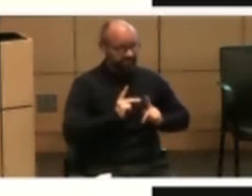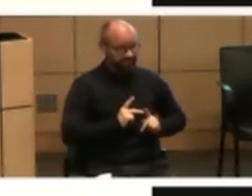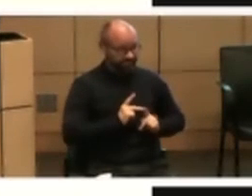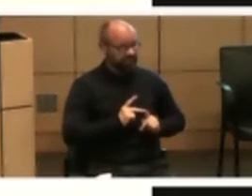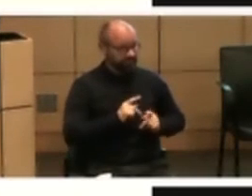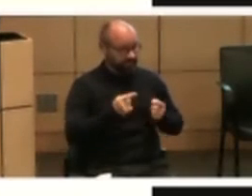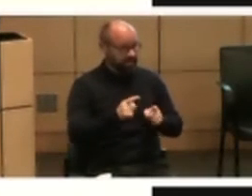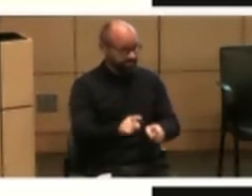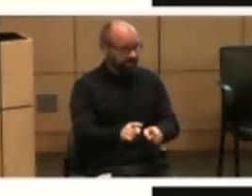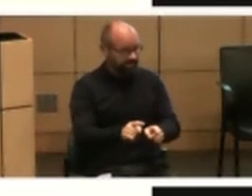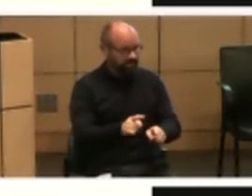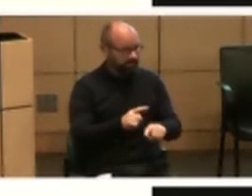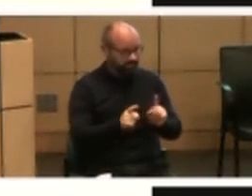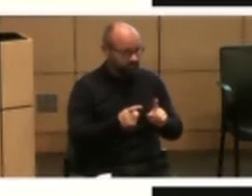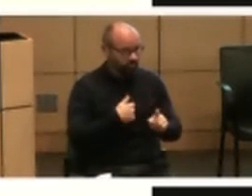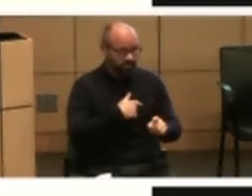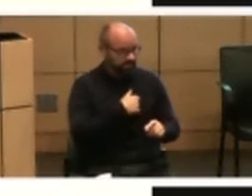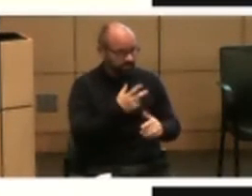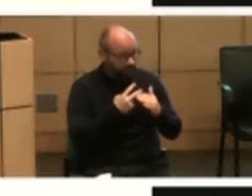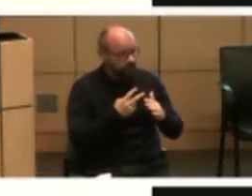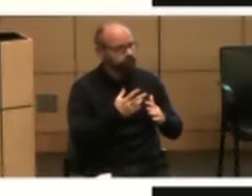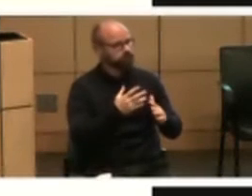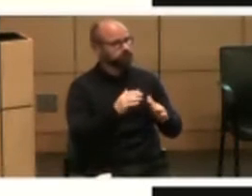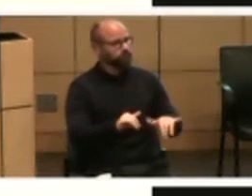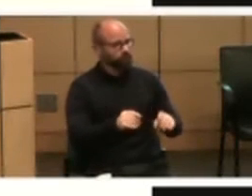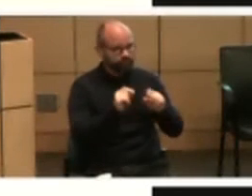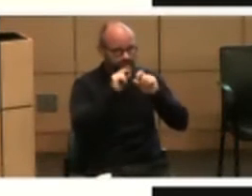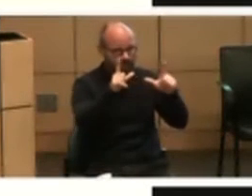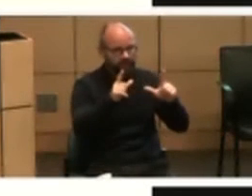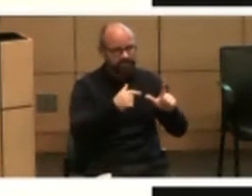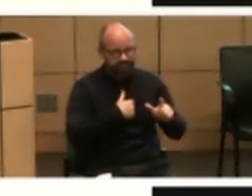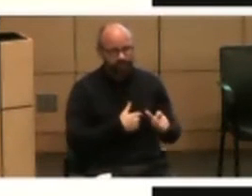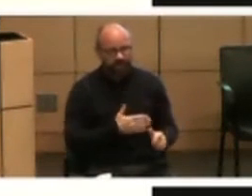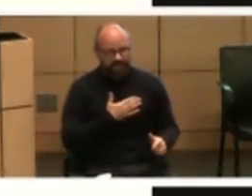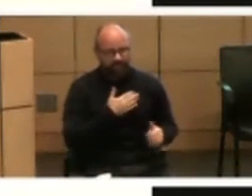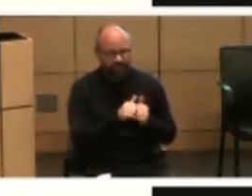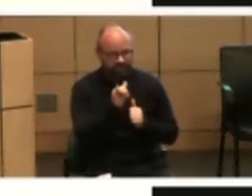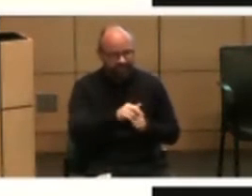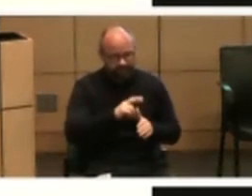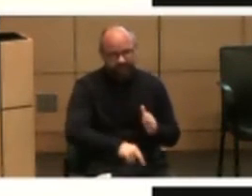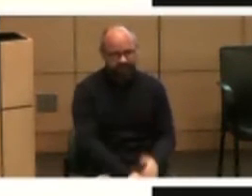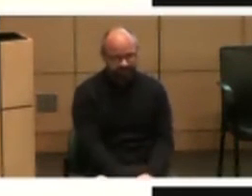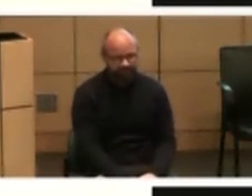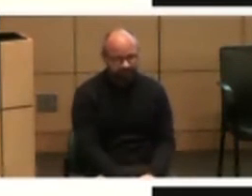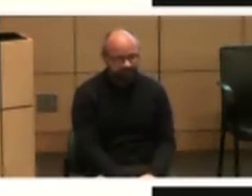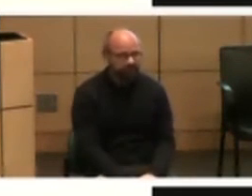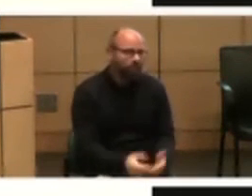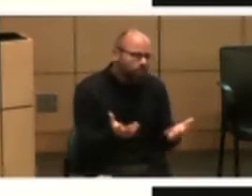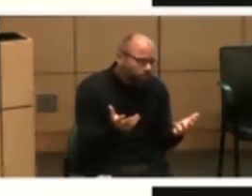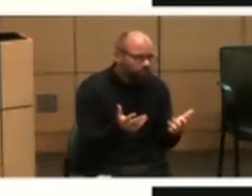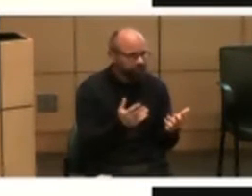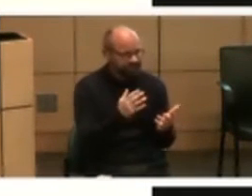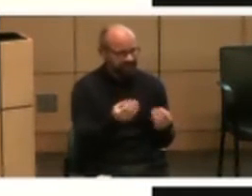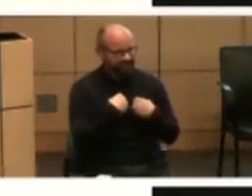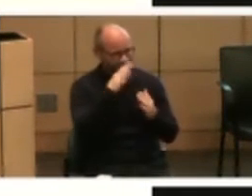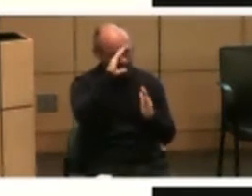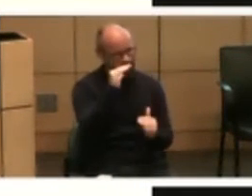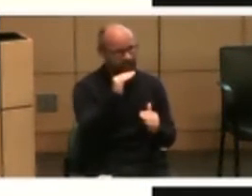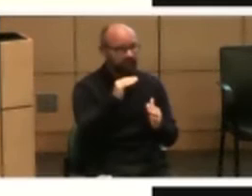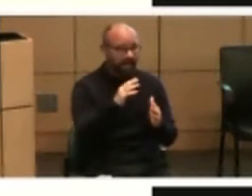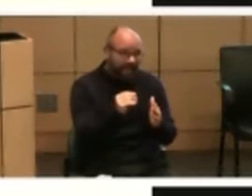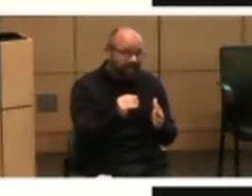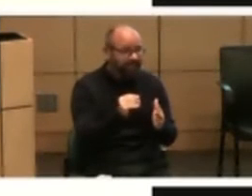weren't necessarily thinking we'd see. And so some things basically to indicate that it's a really complex